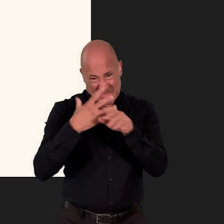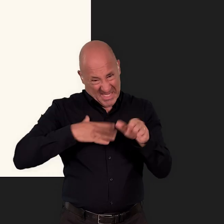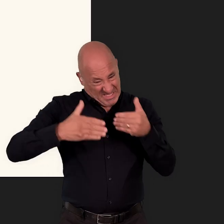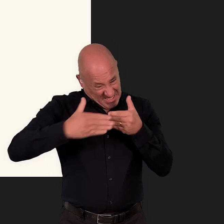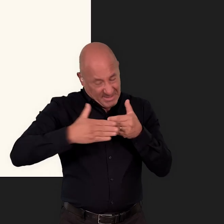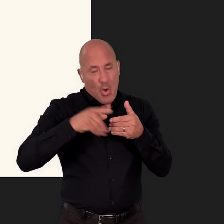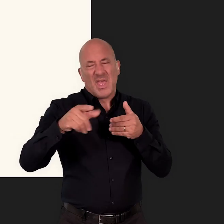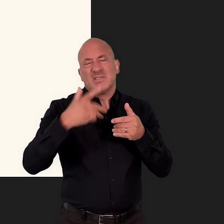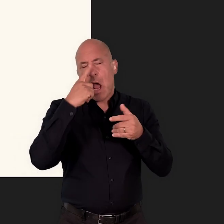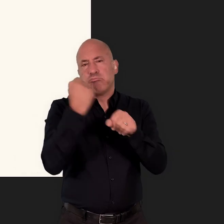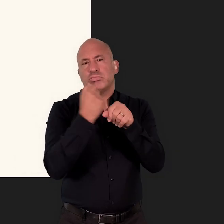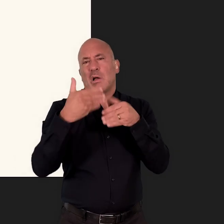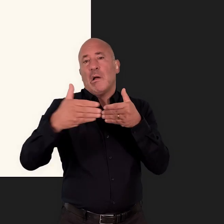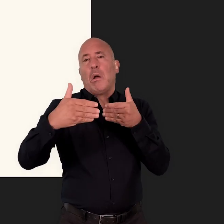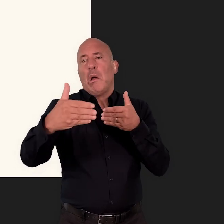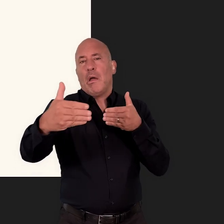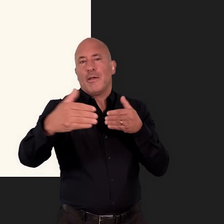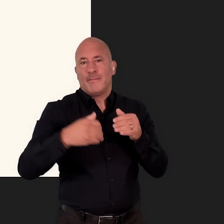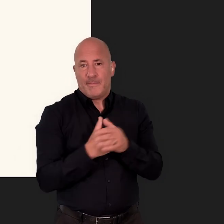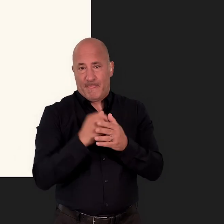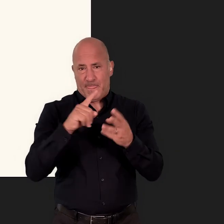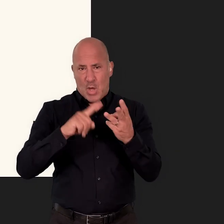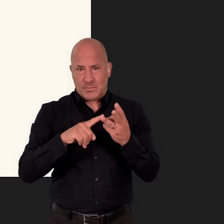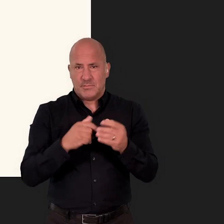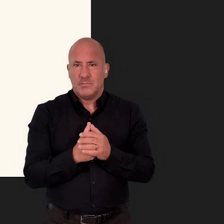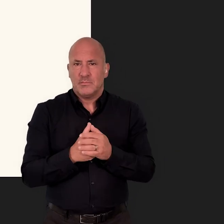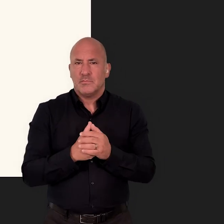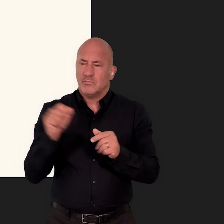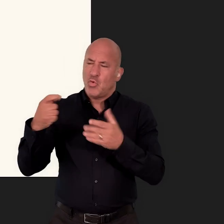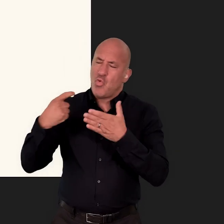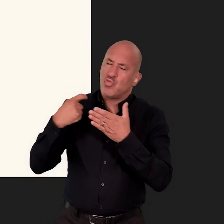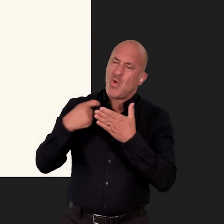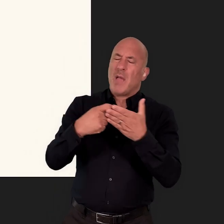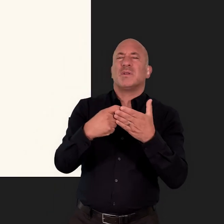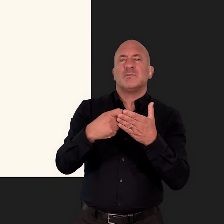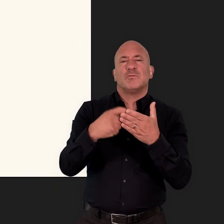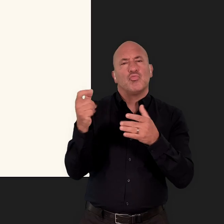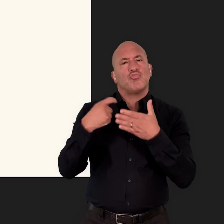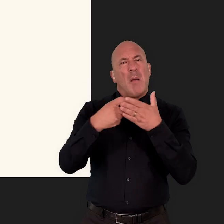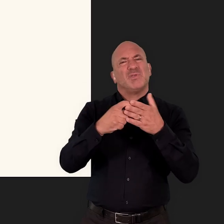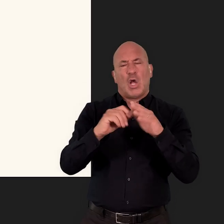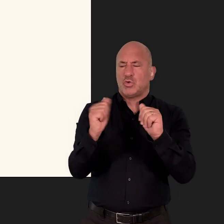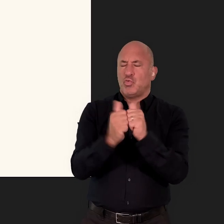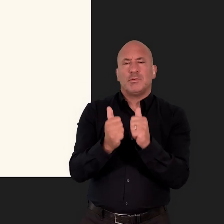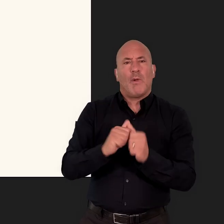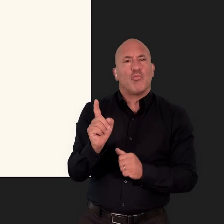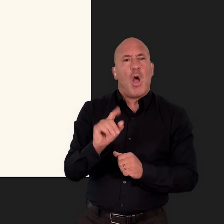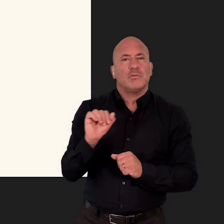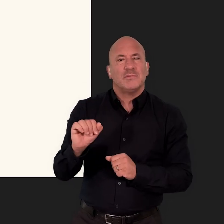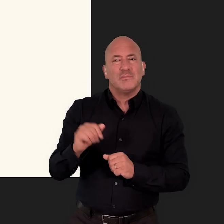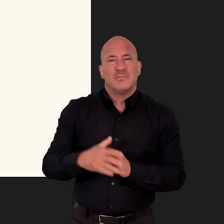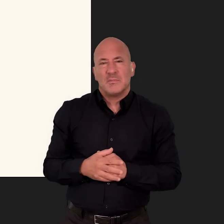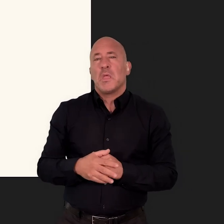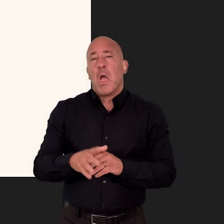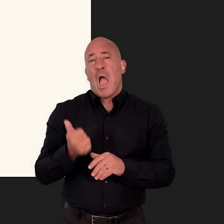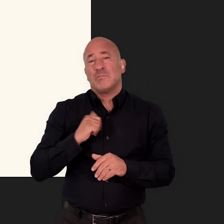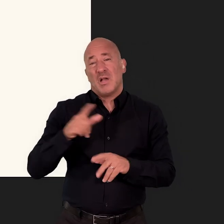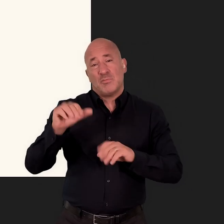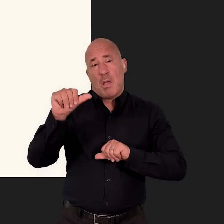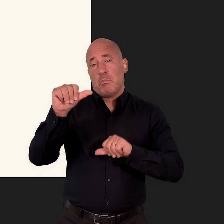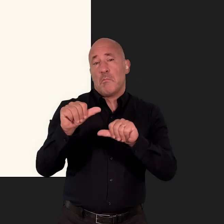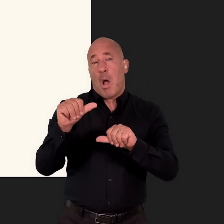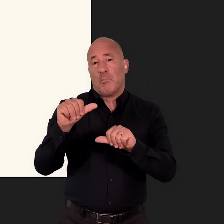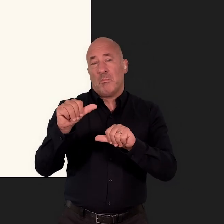with the timescale for works to be carried out. 3. What are the appropriate recommendations?